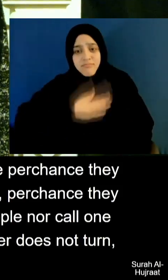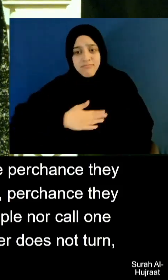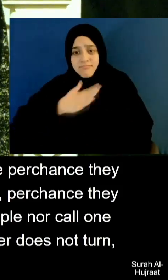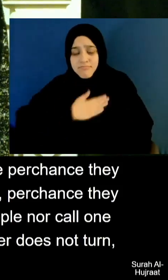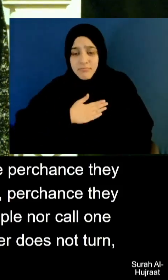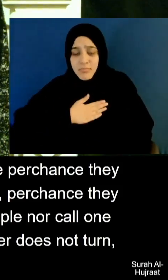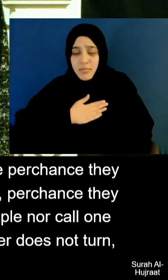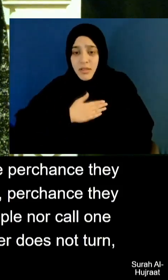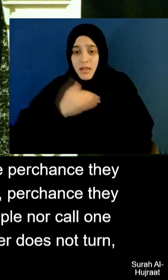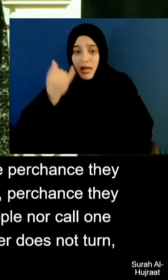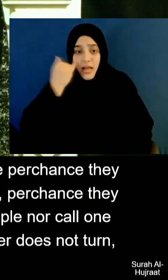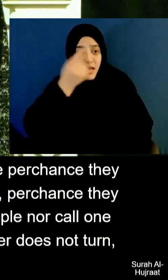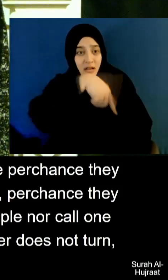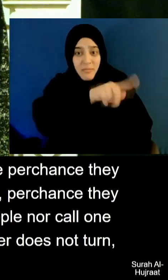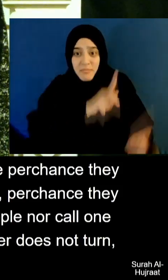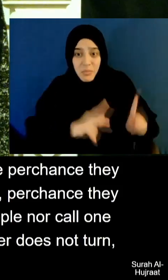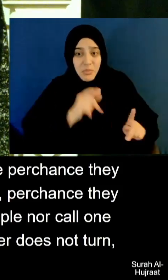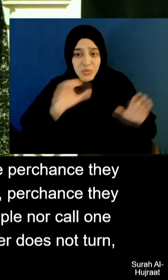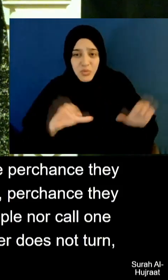him, you do it.